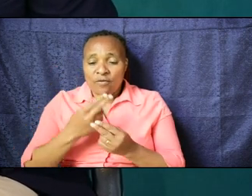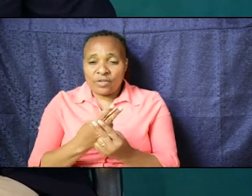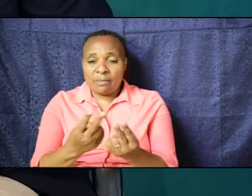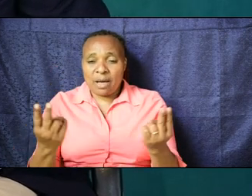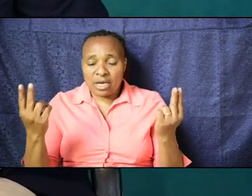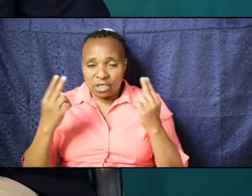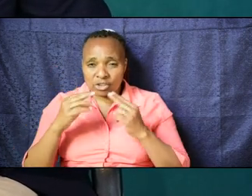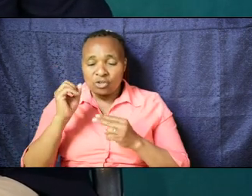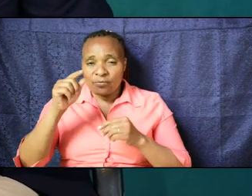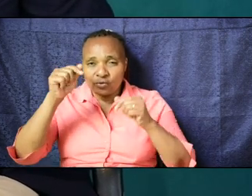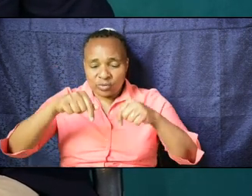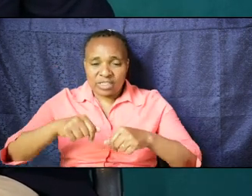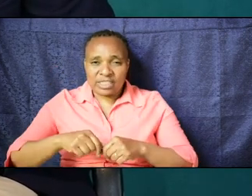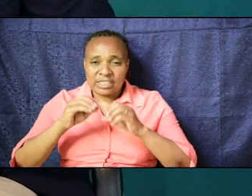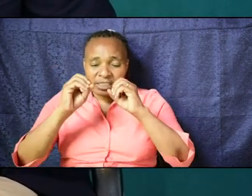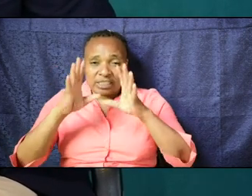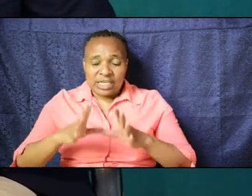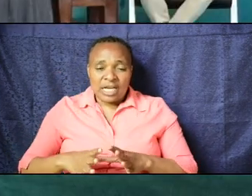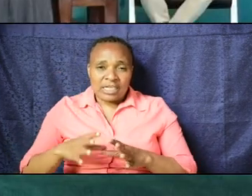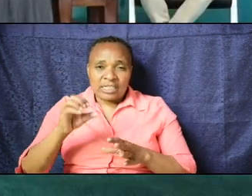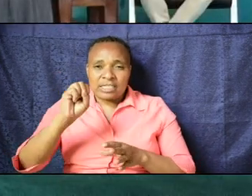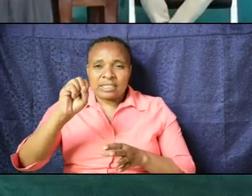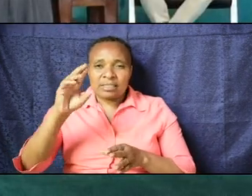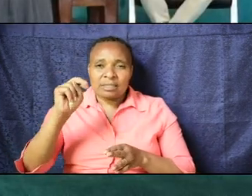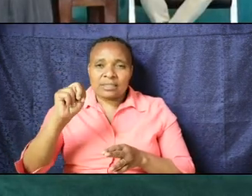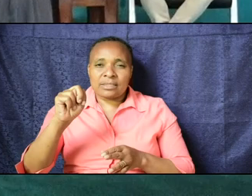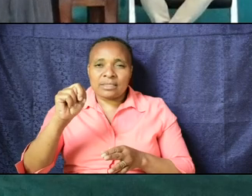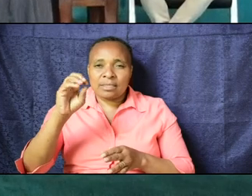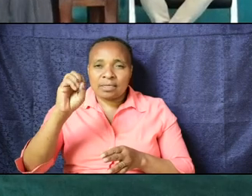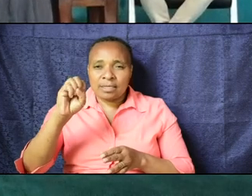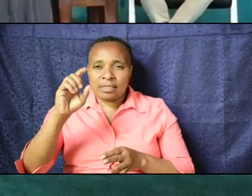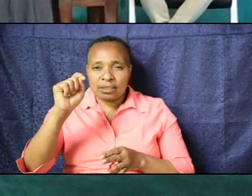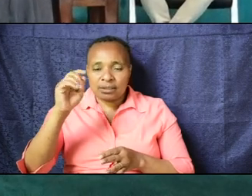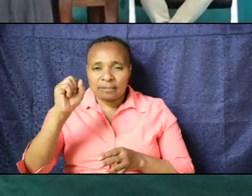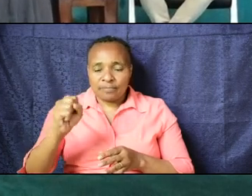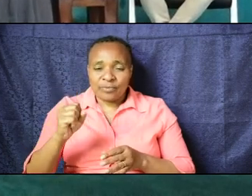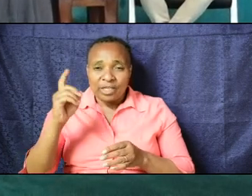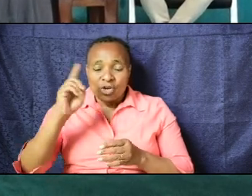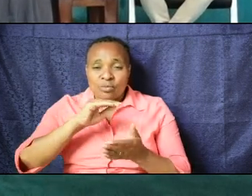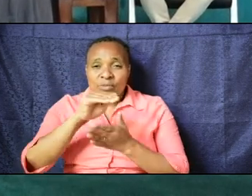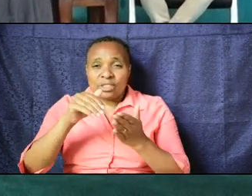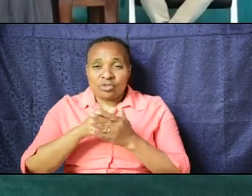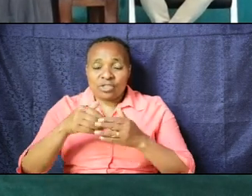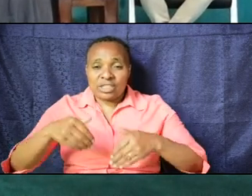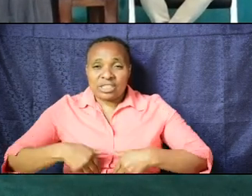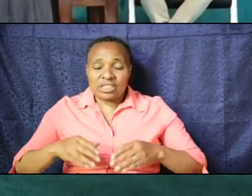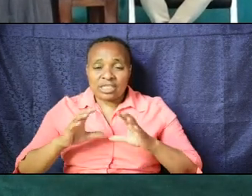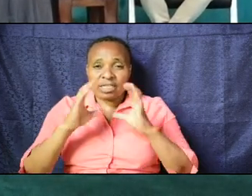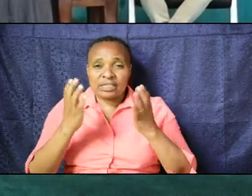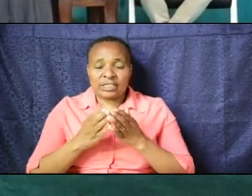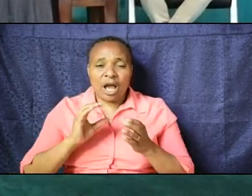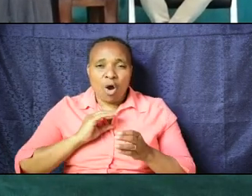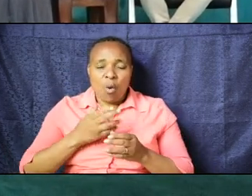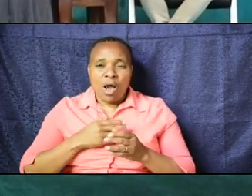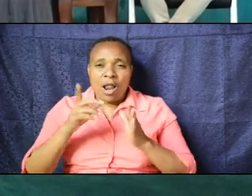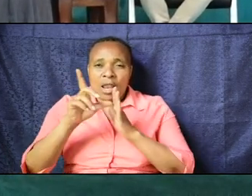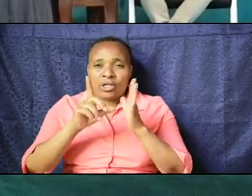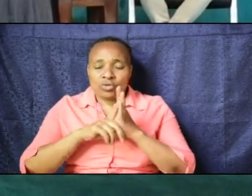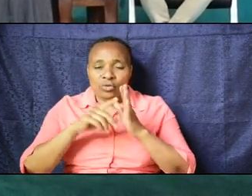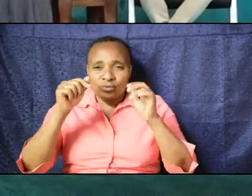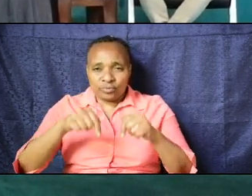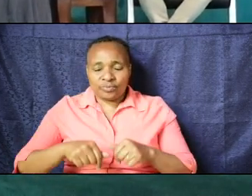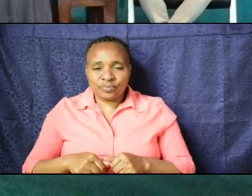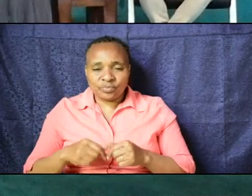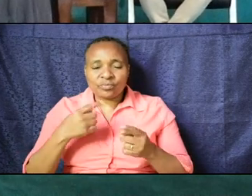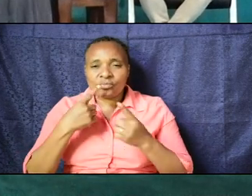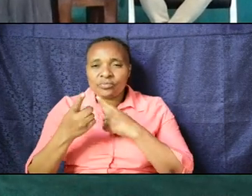Okay, thank you so much, Teacher Senet, one of our teachers here at Nairobi Central Teens Class. So our lesson today, as